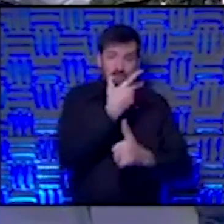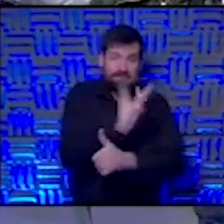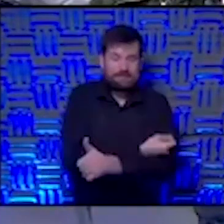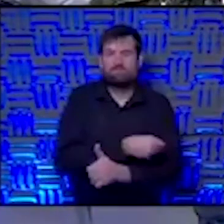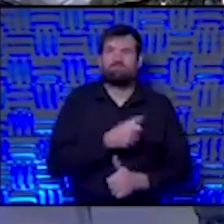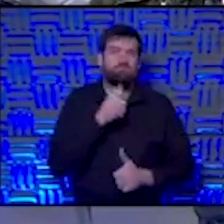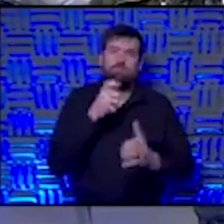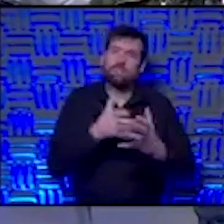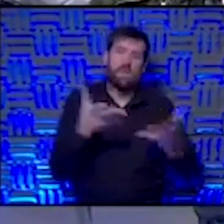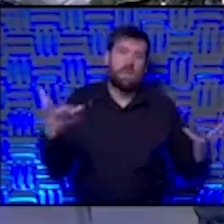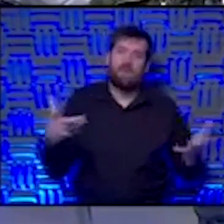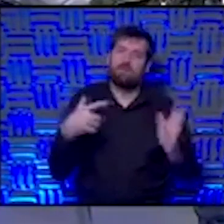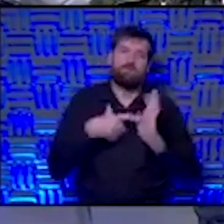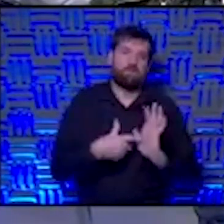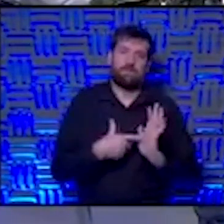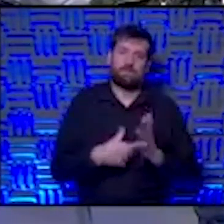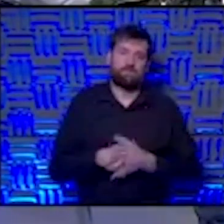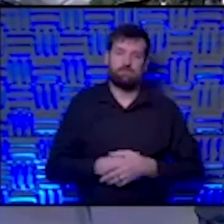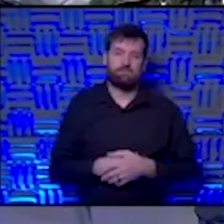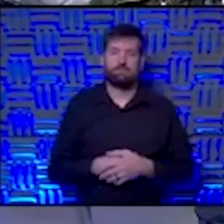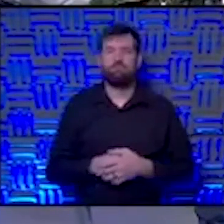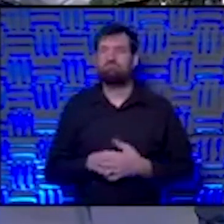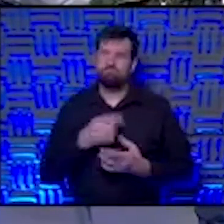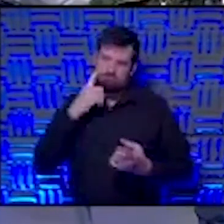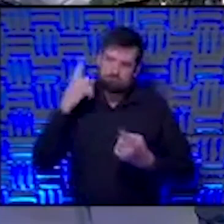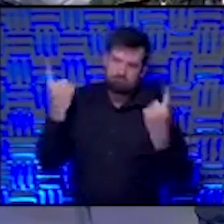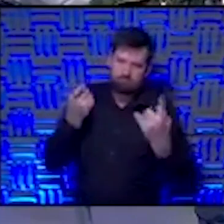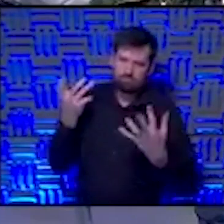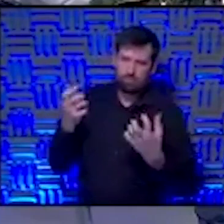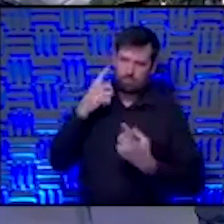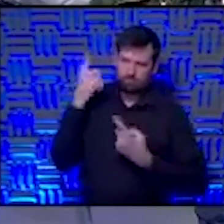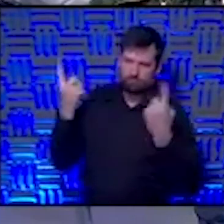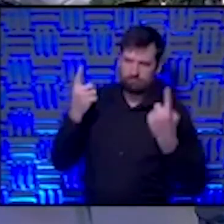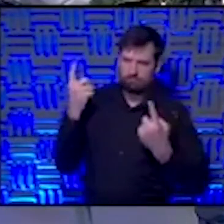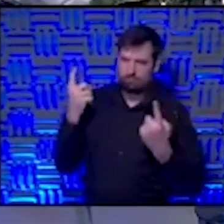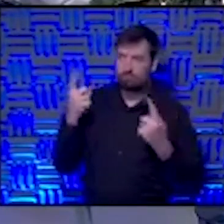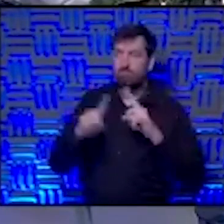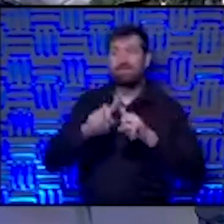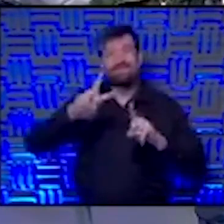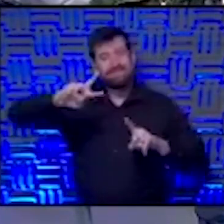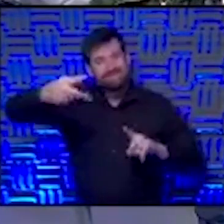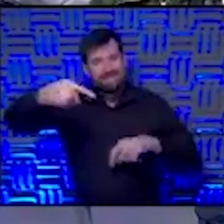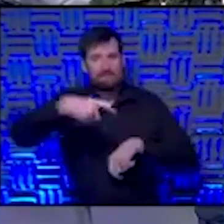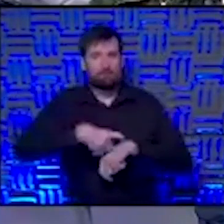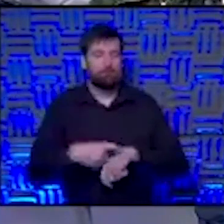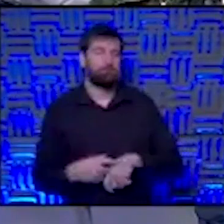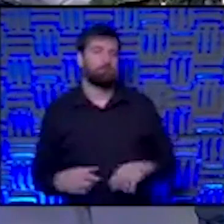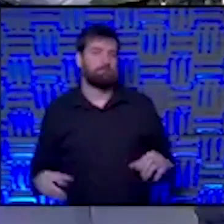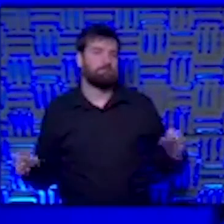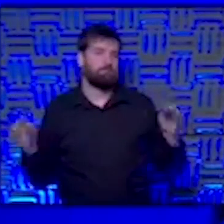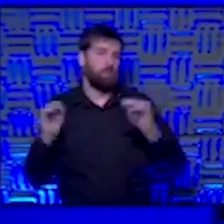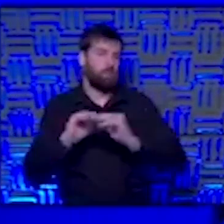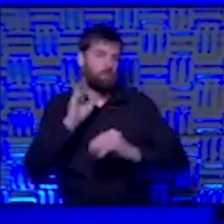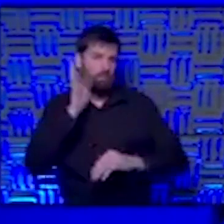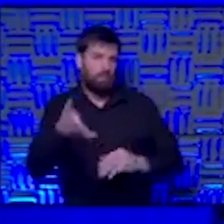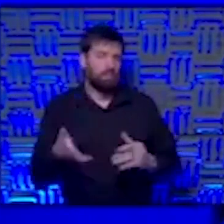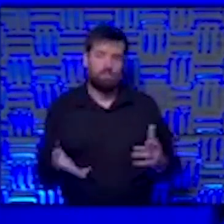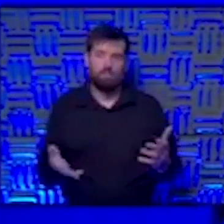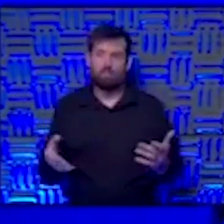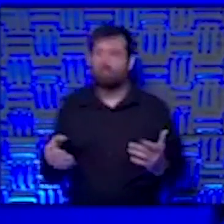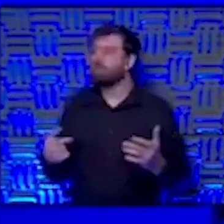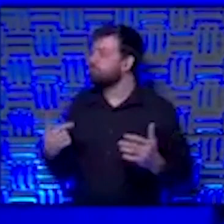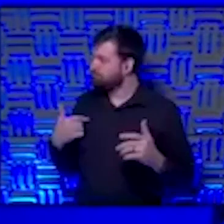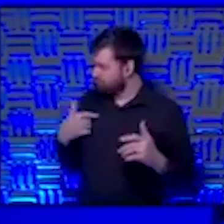side effects. Yeah. So we'll think about whether or not we still want to have to worry about that as much. But the second vaccination probably is going to have more. Yeah, I think